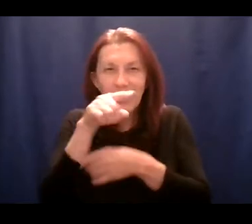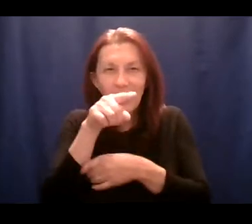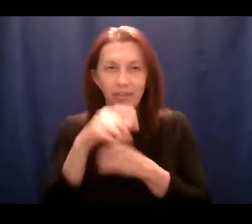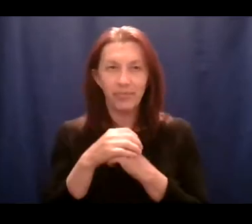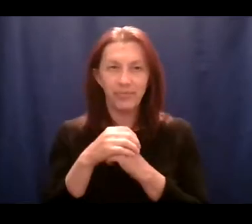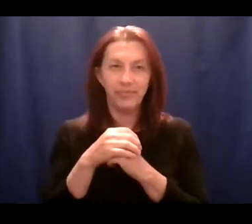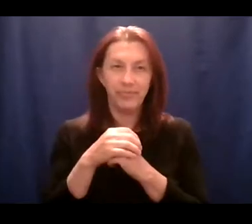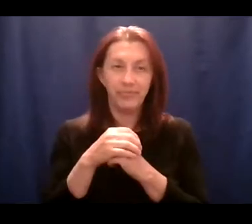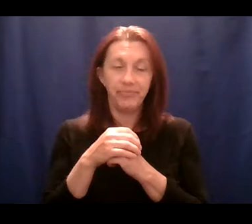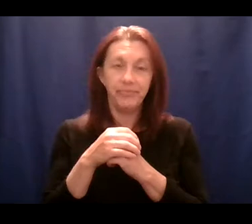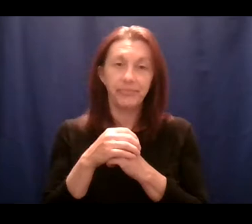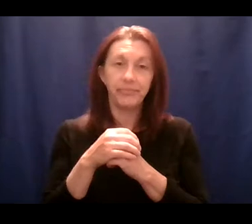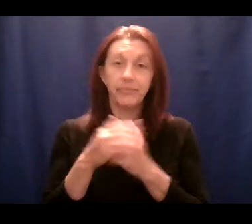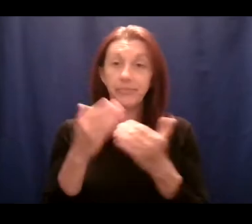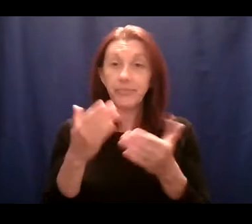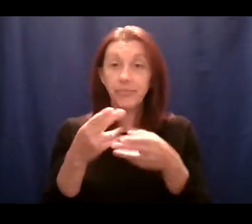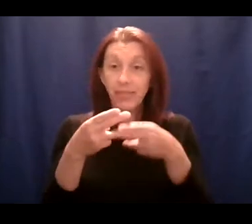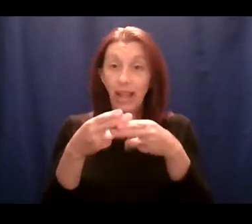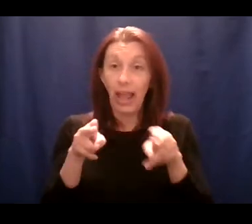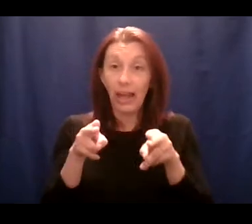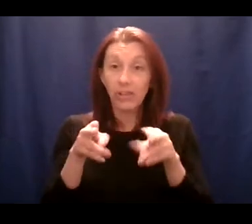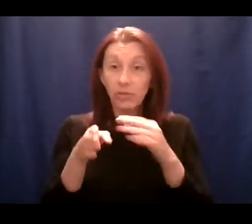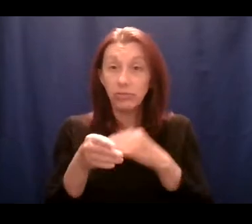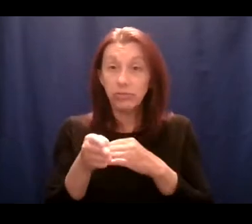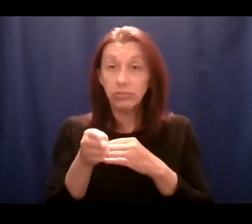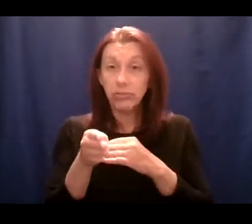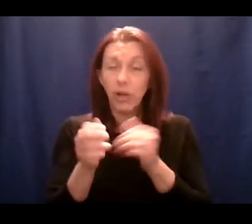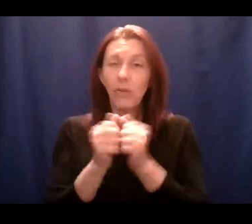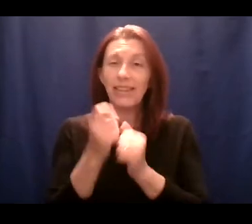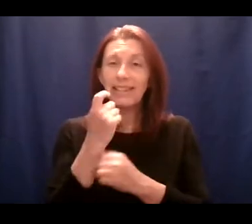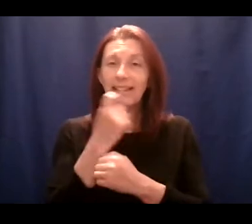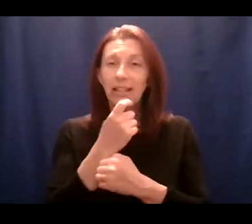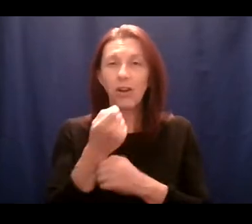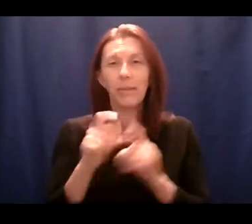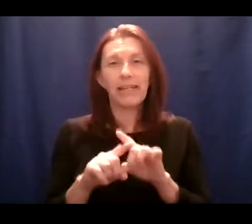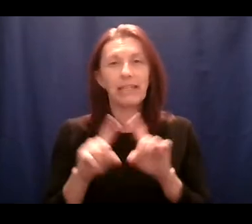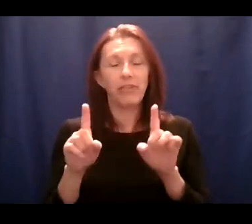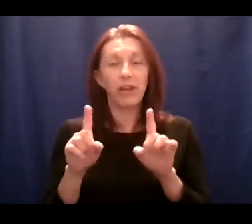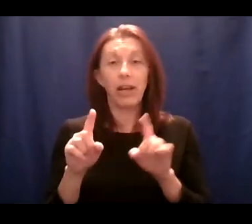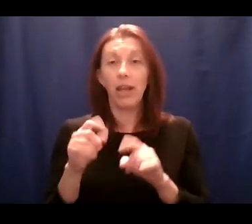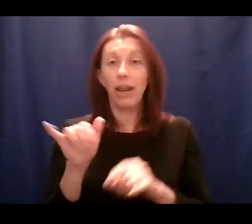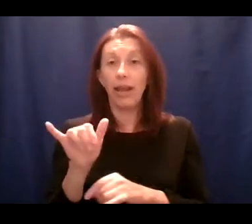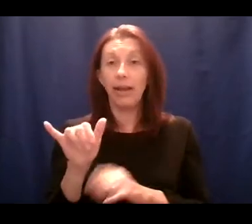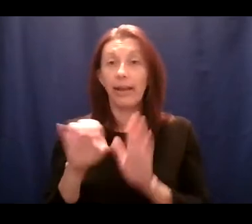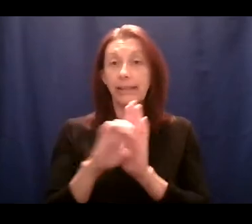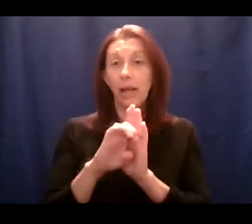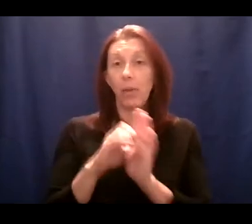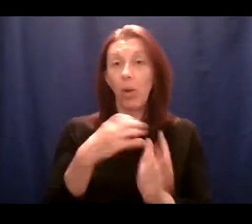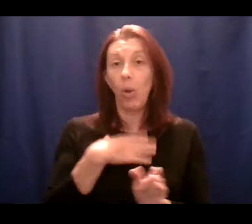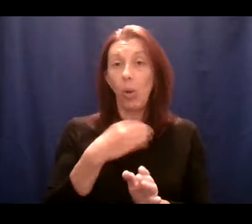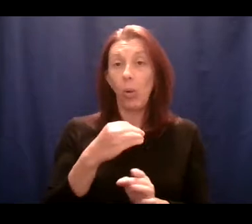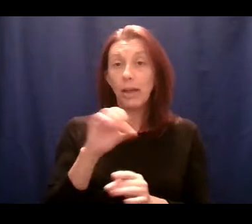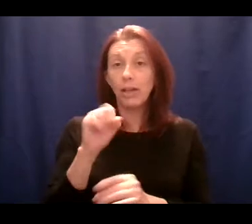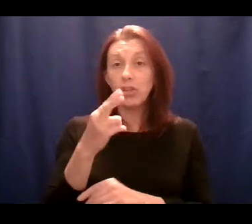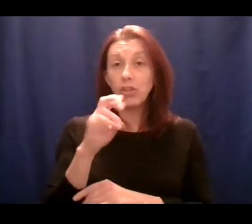shark may hatch out of this egg with teeth that are slightly different. A great white shark, for example, is going to be eating things